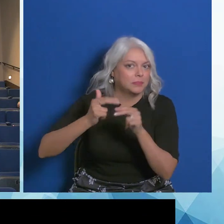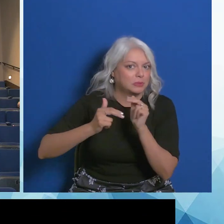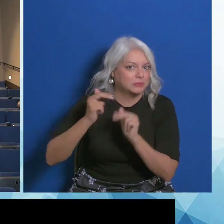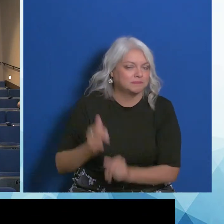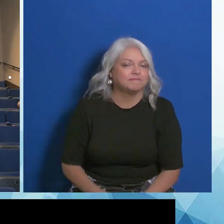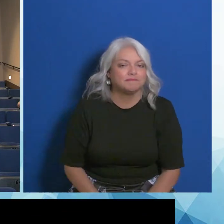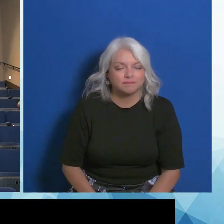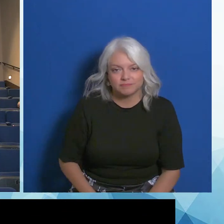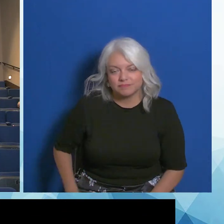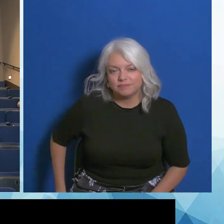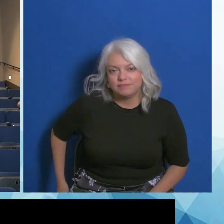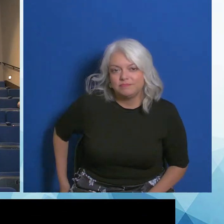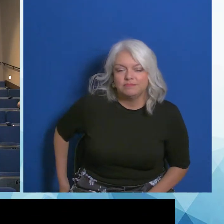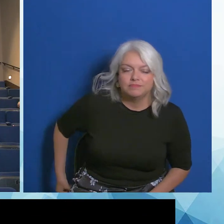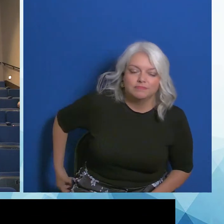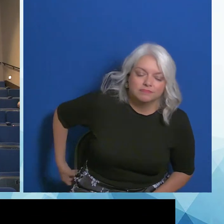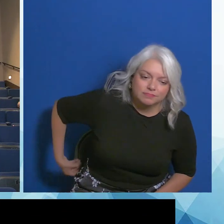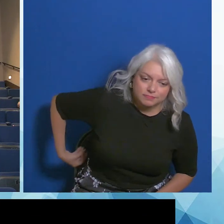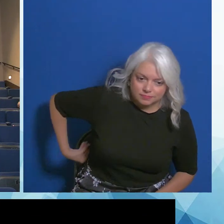Okay, so